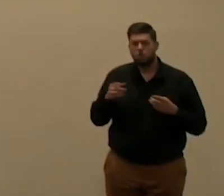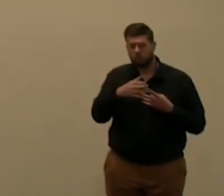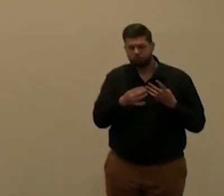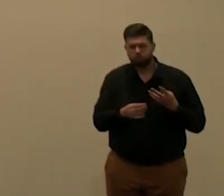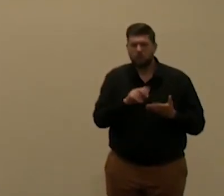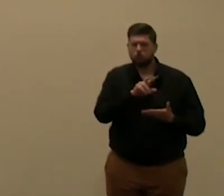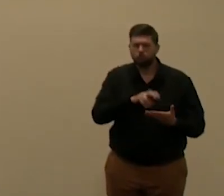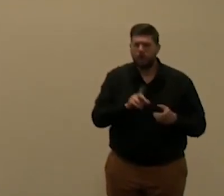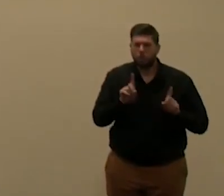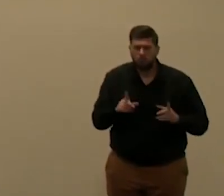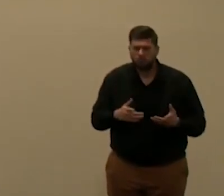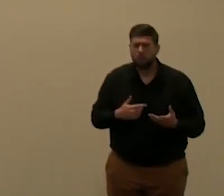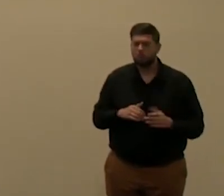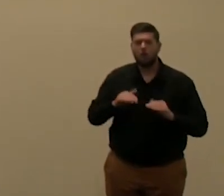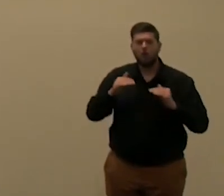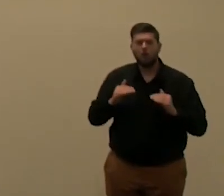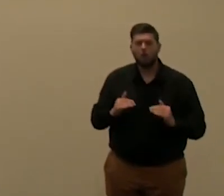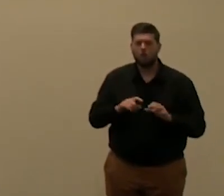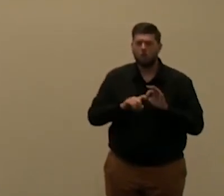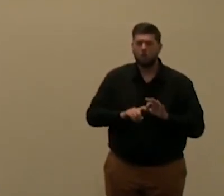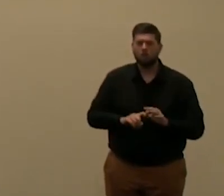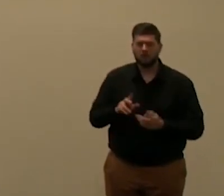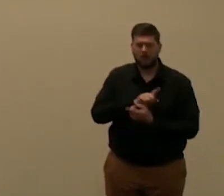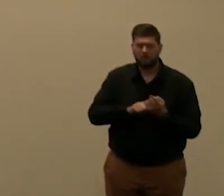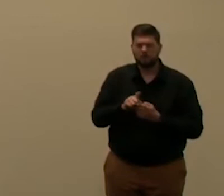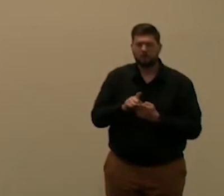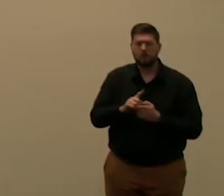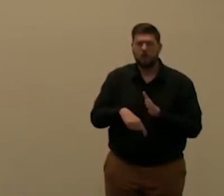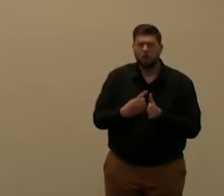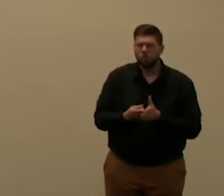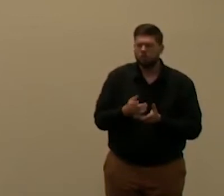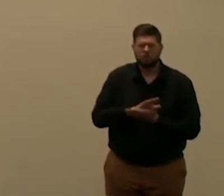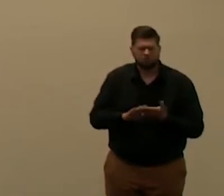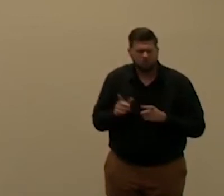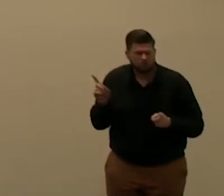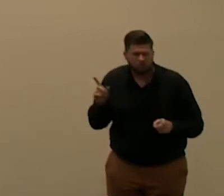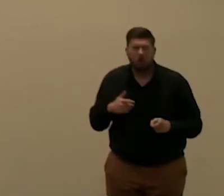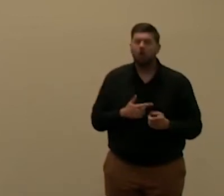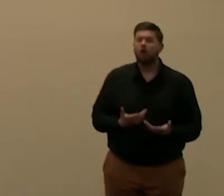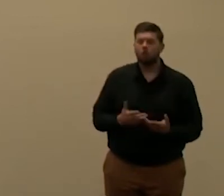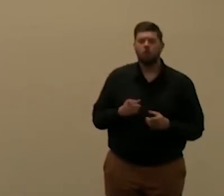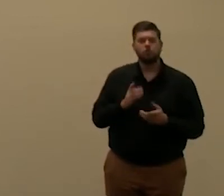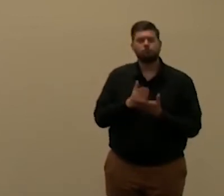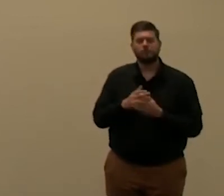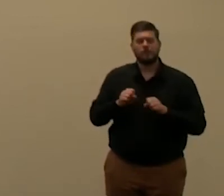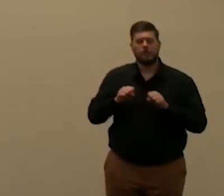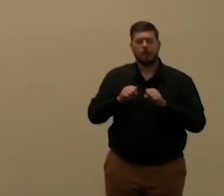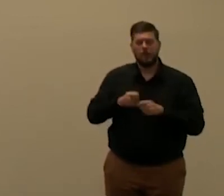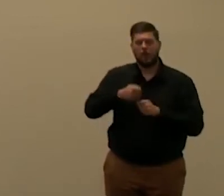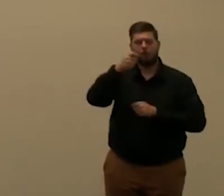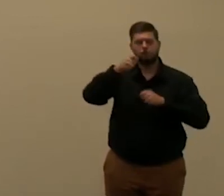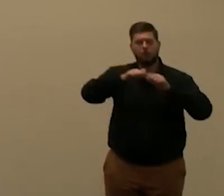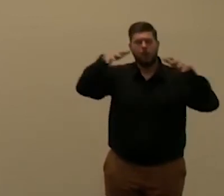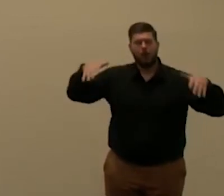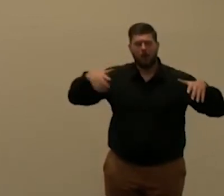For example, low quality meeting hours. What are low quality meeting hours? This is kind of like an umbrella